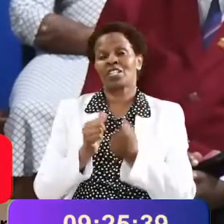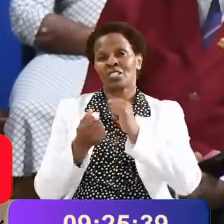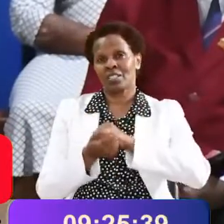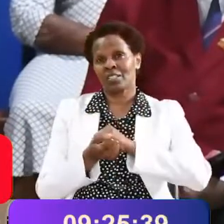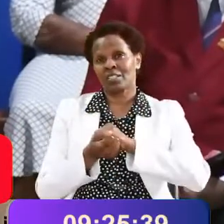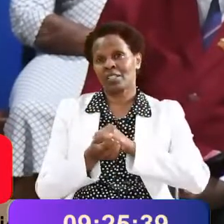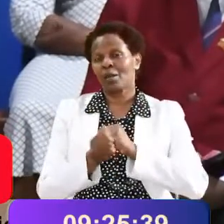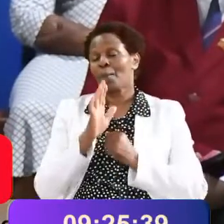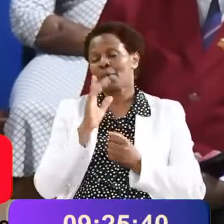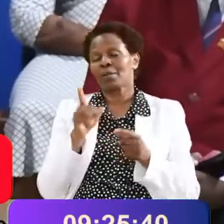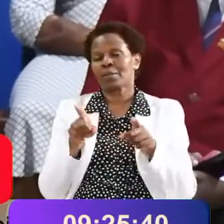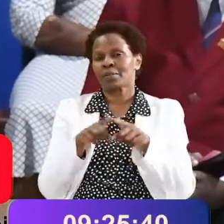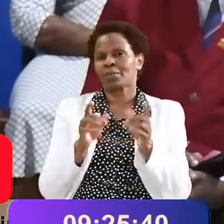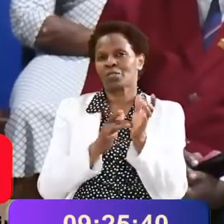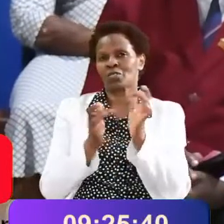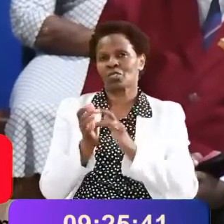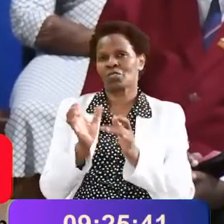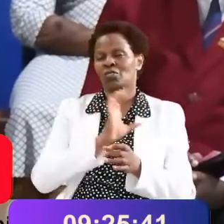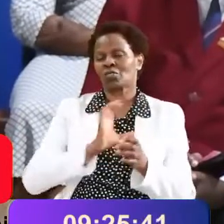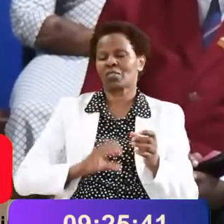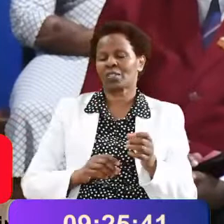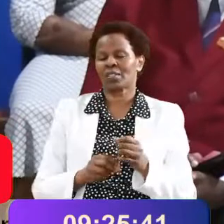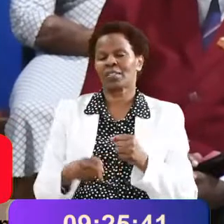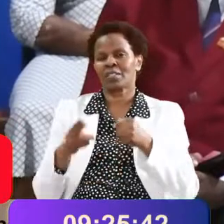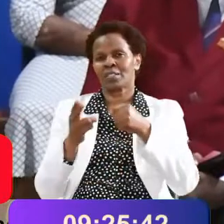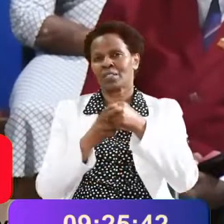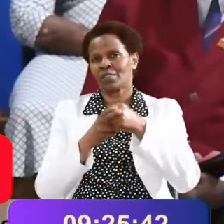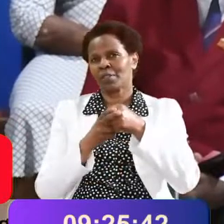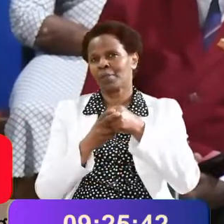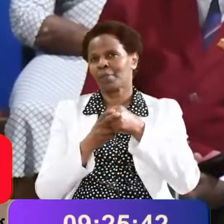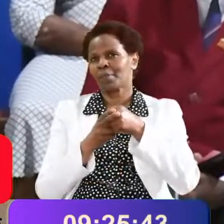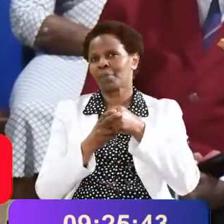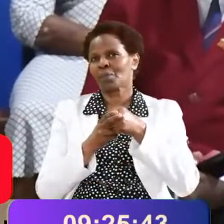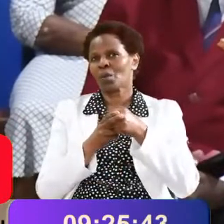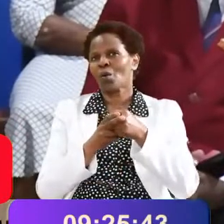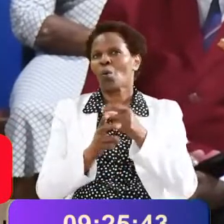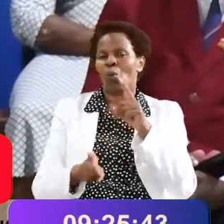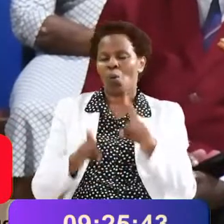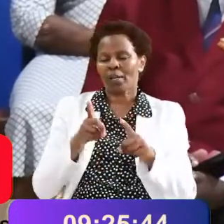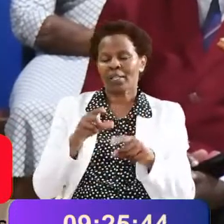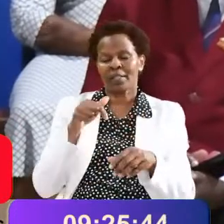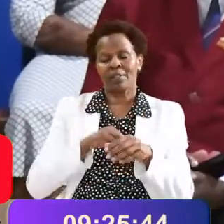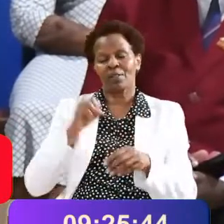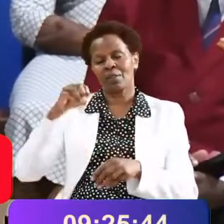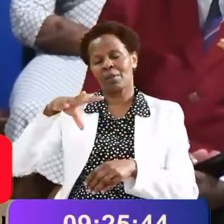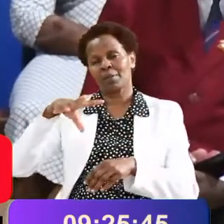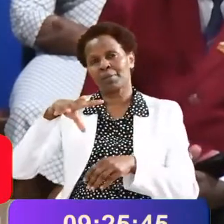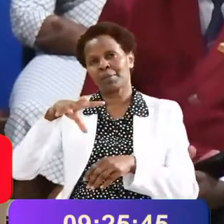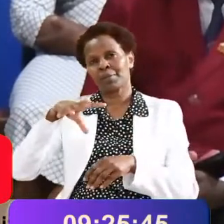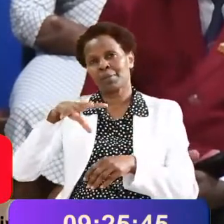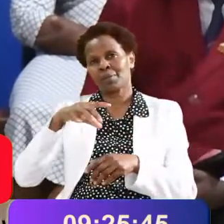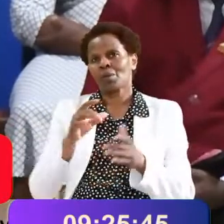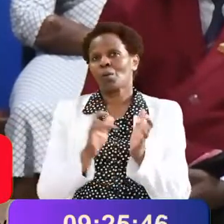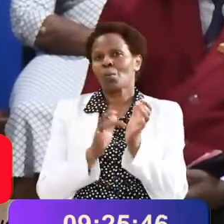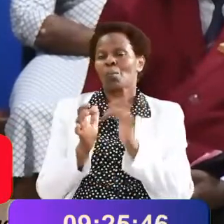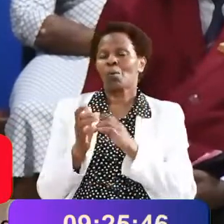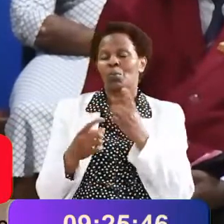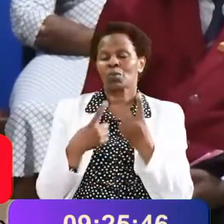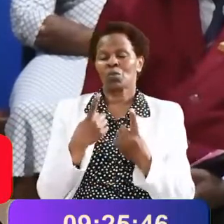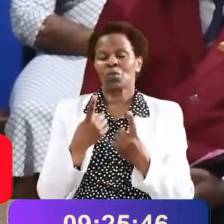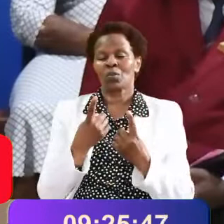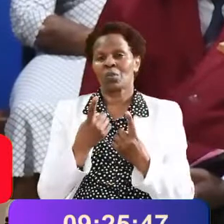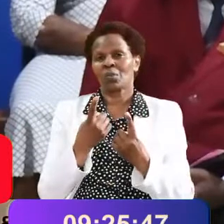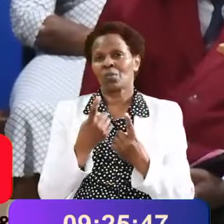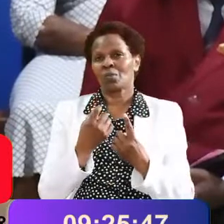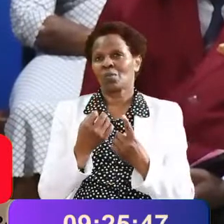to Jesus Christ. Number seven is that godliness means walking in the light. When the Bible is talking about walking in the light,